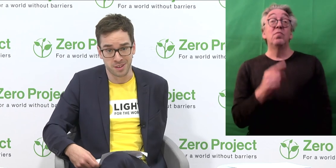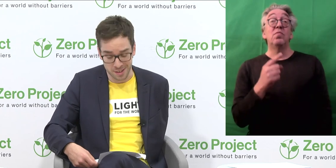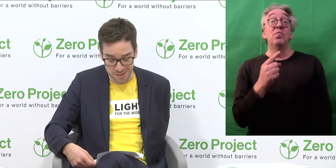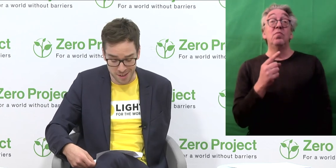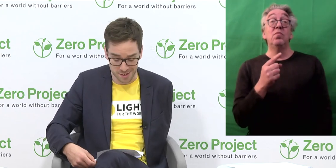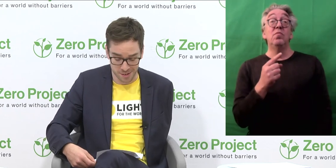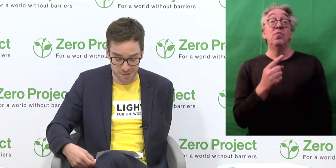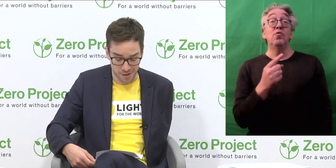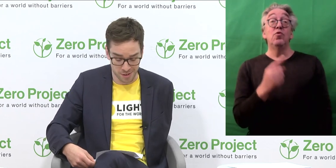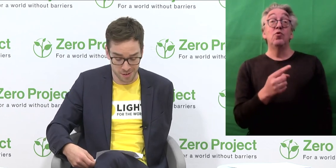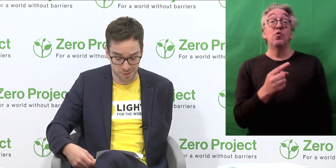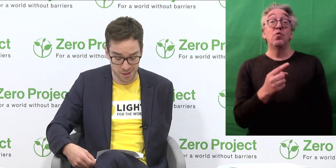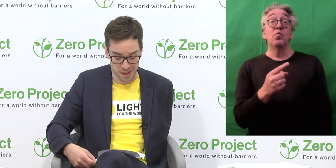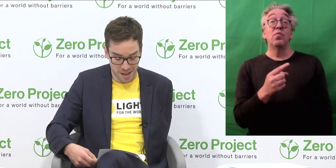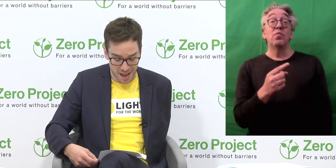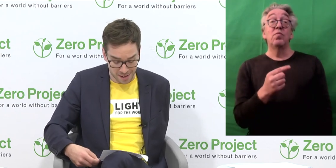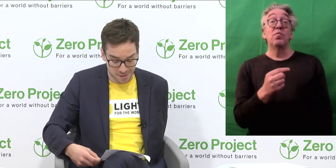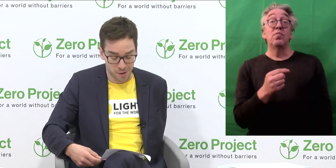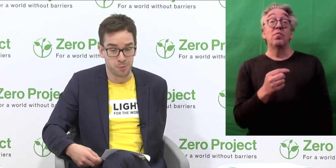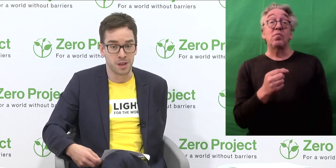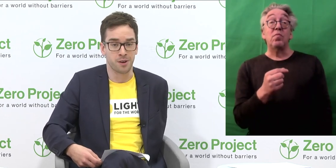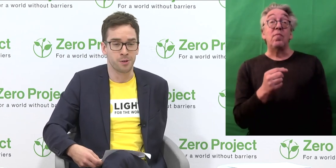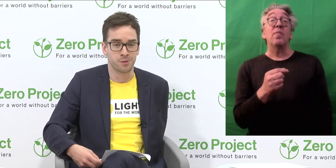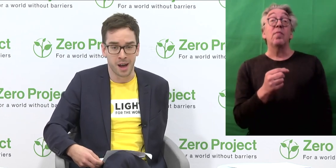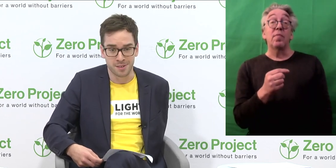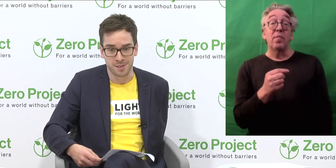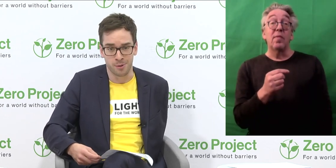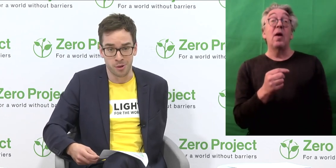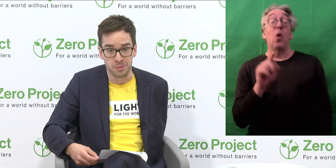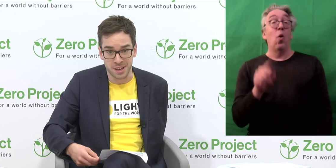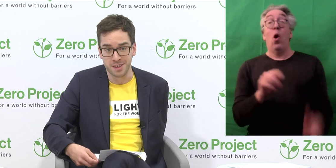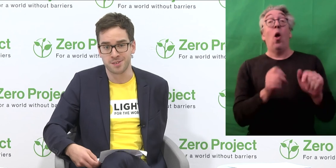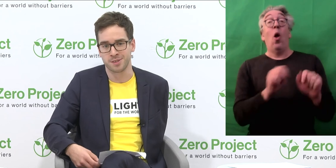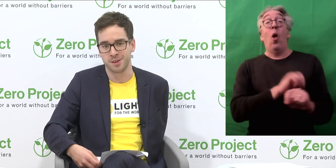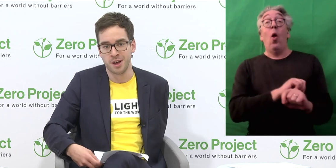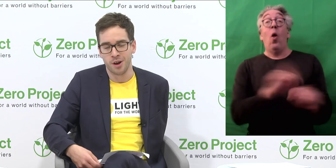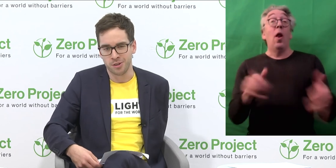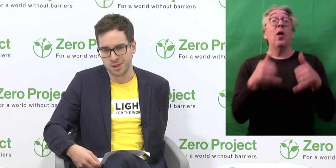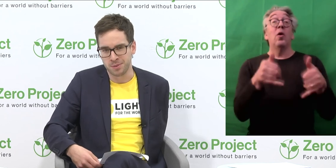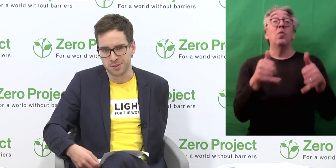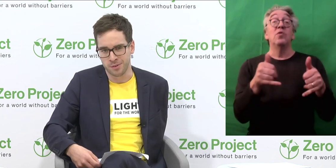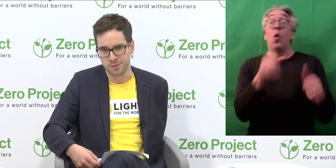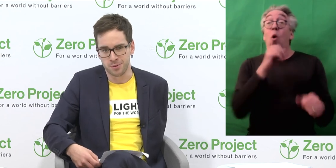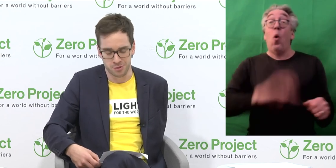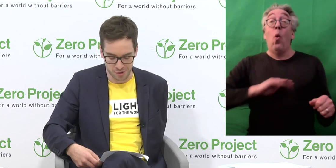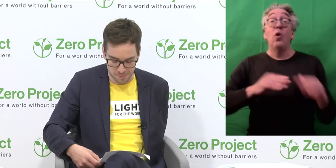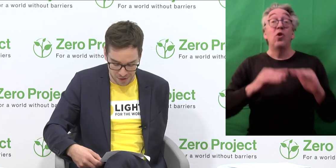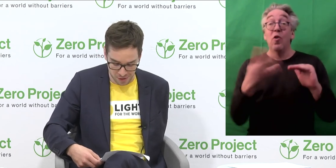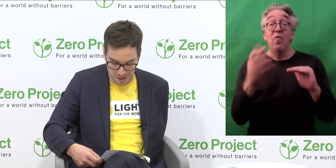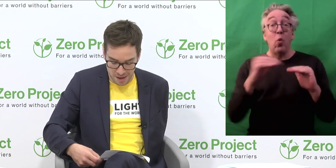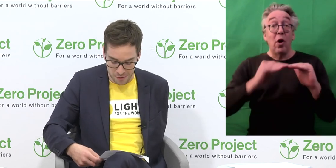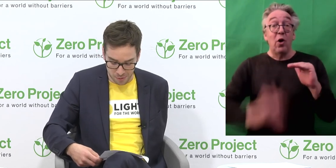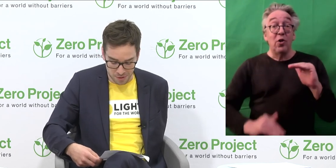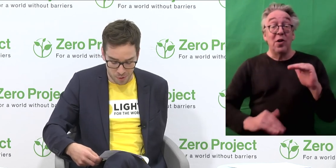tips and insights in the session today. And we also asked our nominees on the impact of the future,